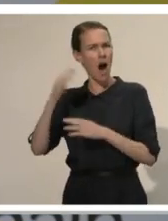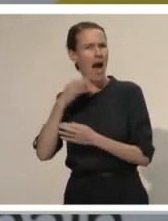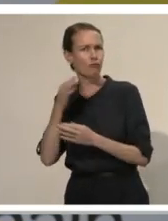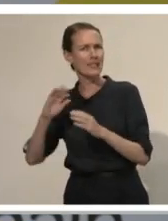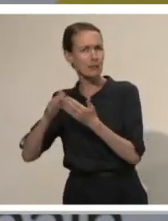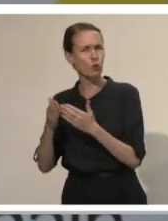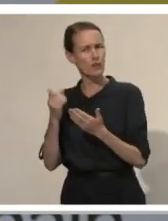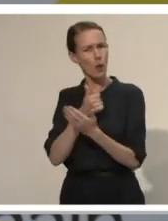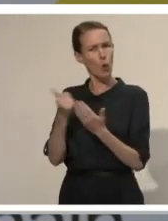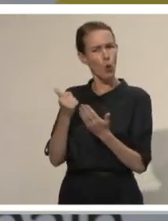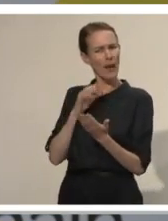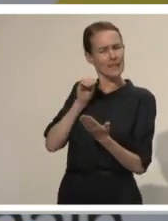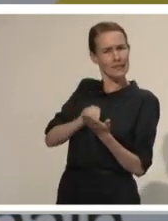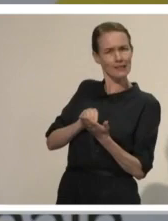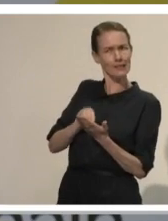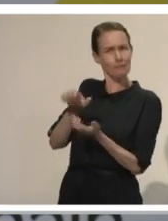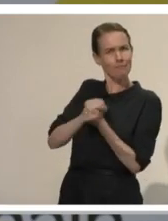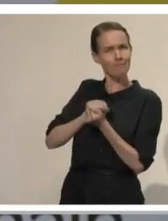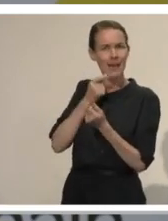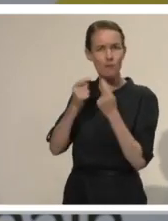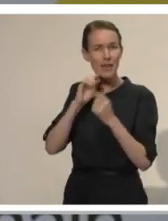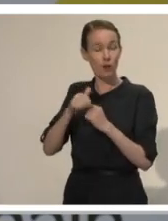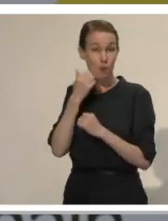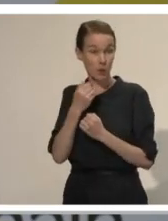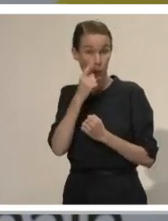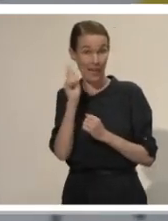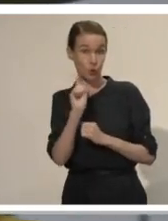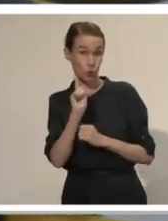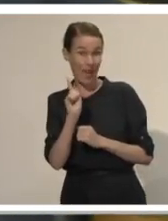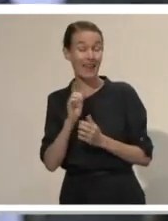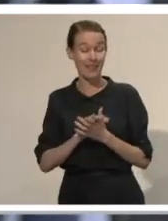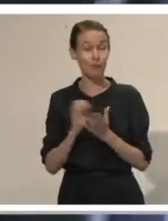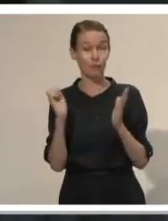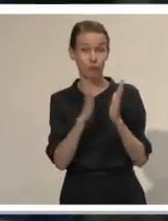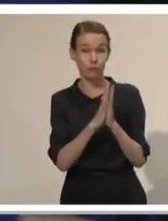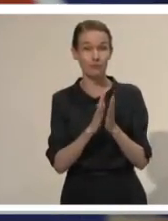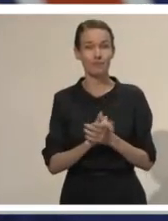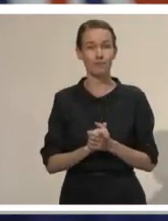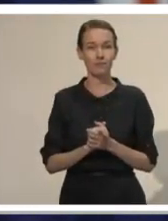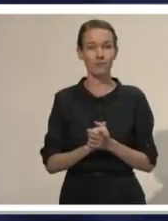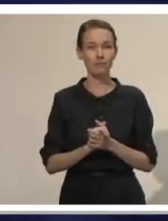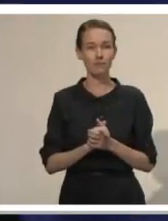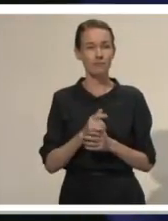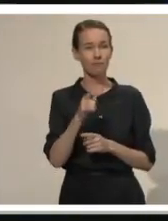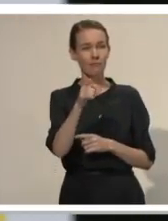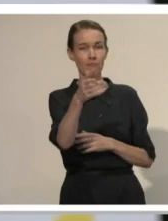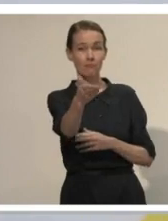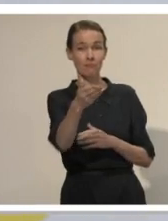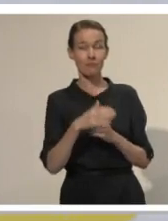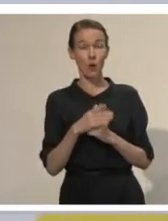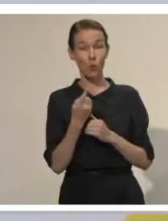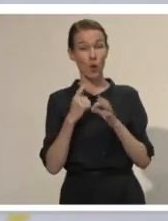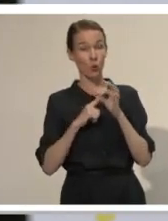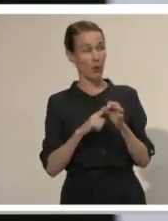team when I get back there today. Prime Minister, should New Zealanders be able to get a refund from Air New Zealand rather than just credit for